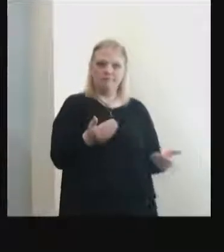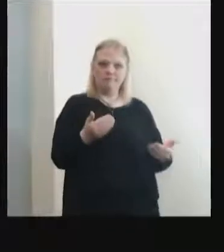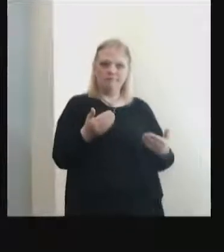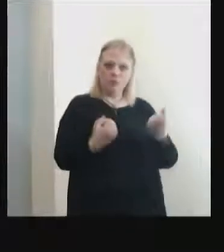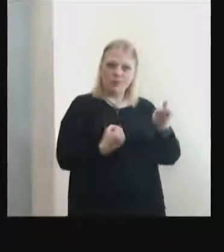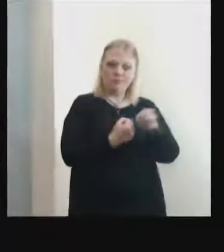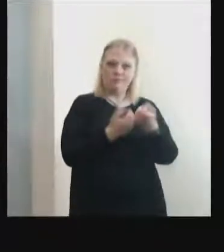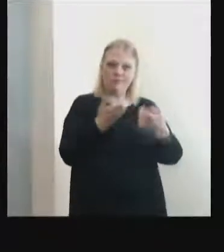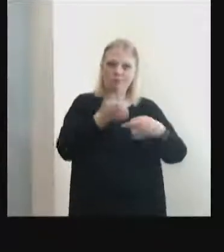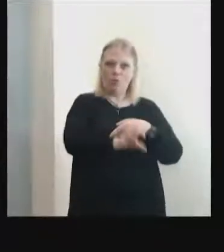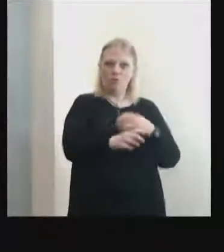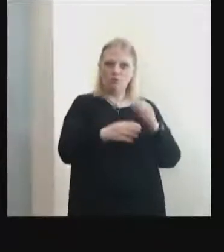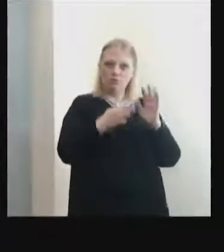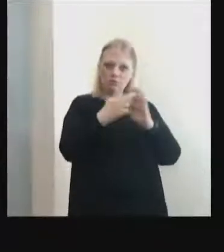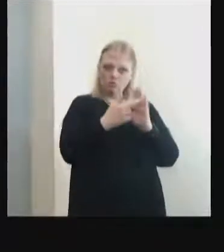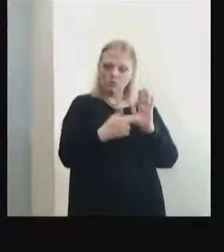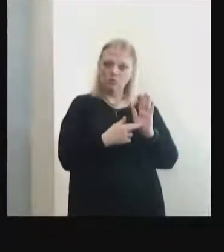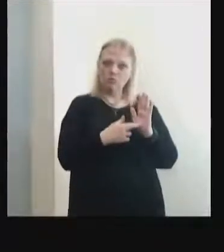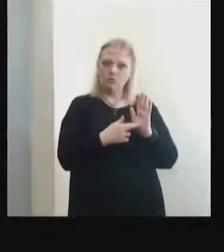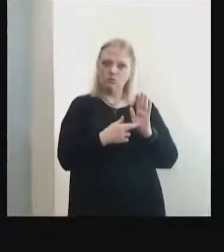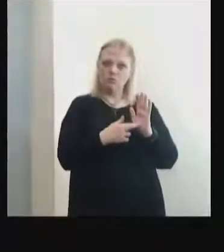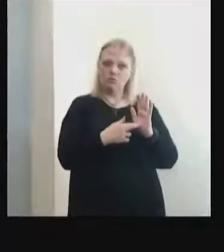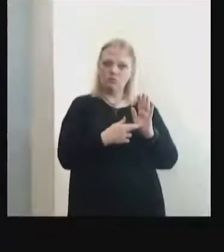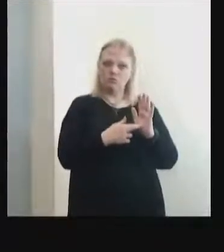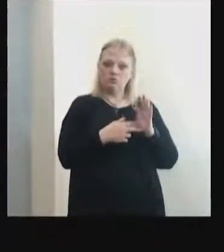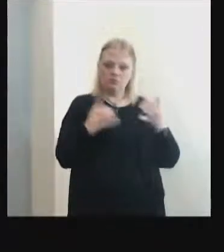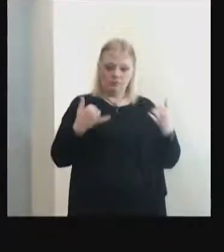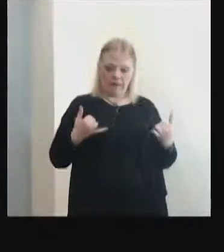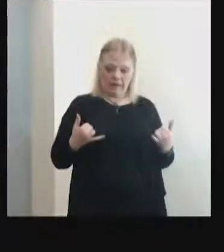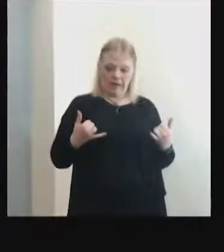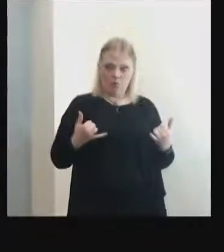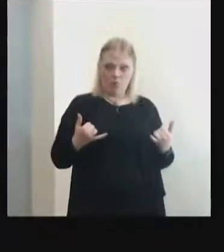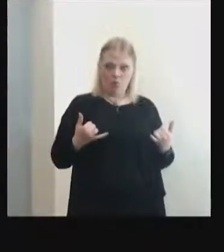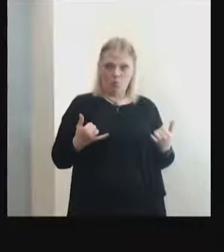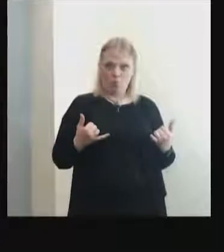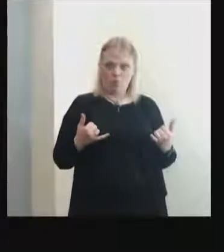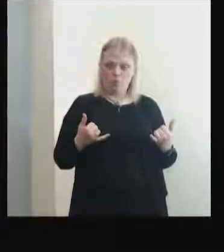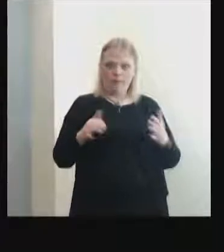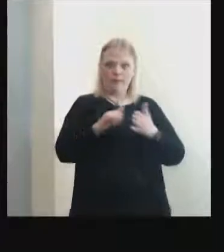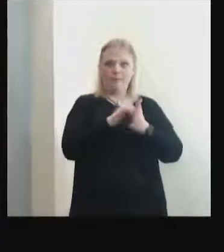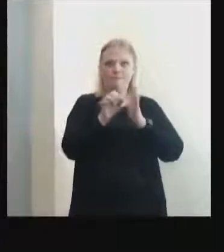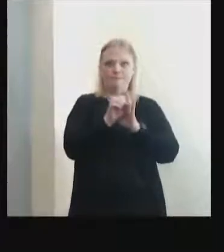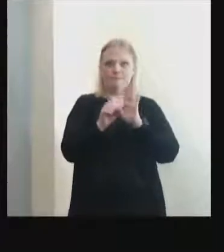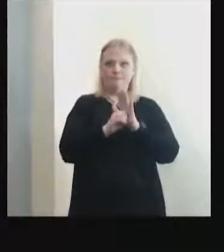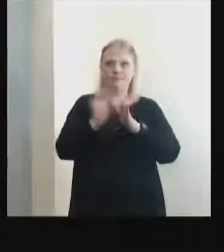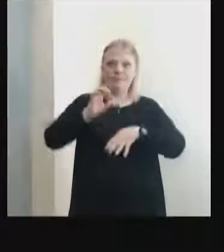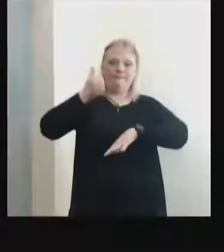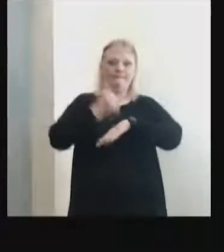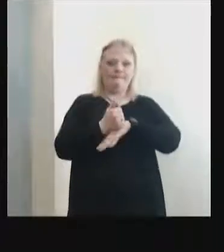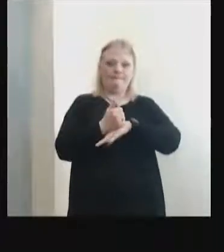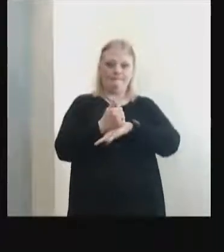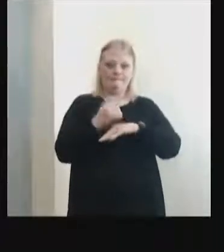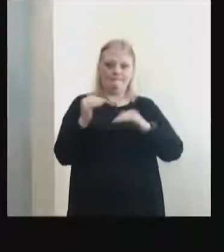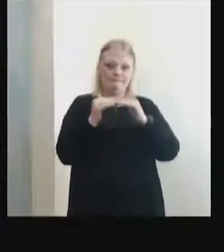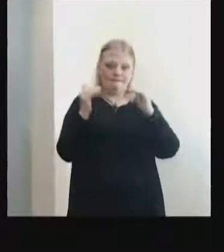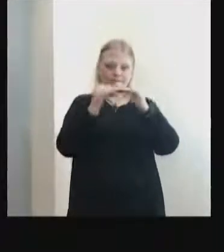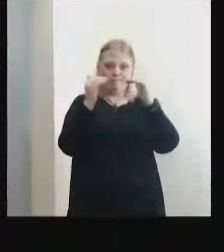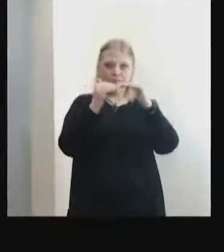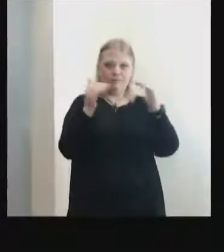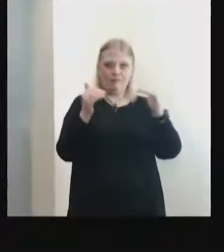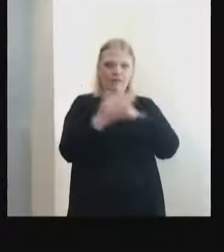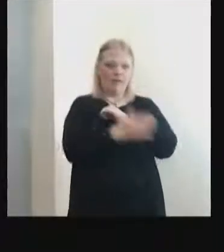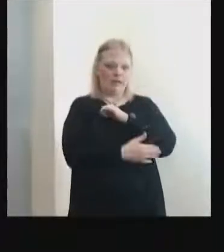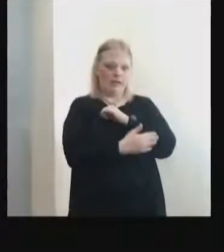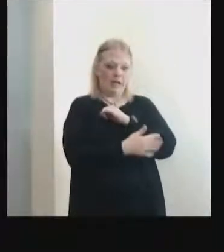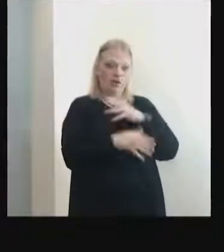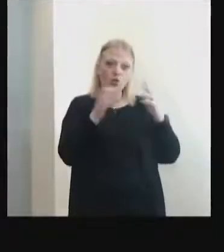enforcers of the guidelines, but under the current rules, it is New York State that sets these levels. The counties could